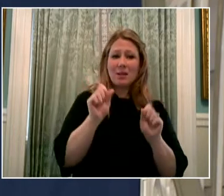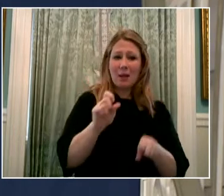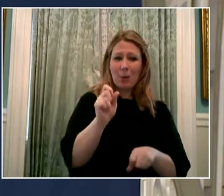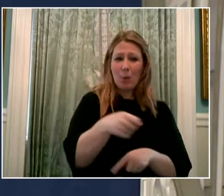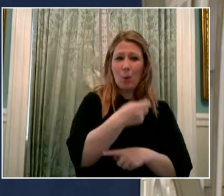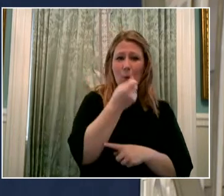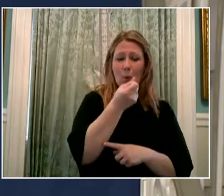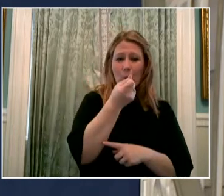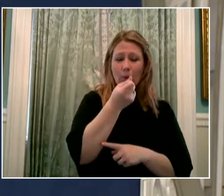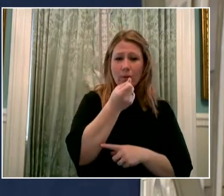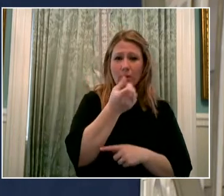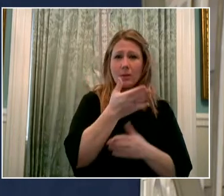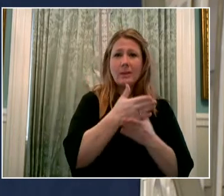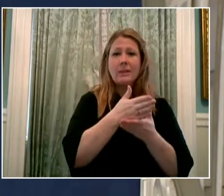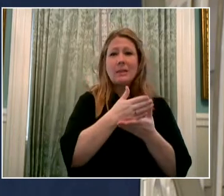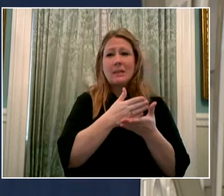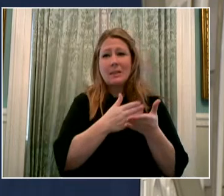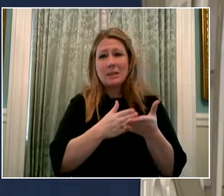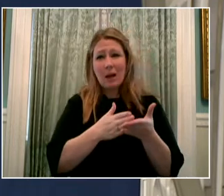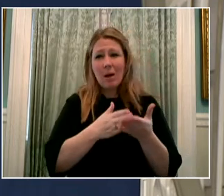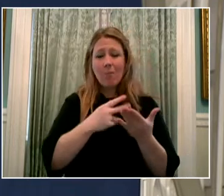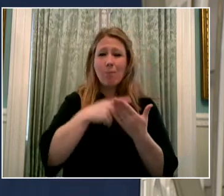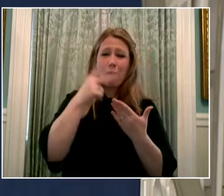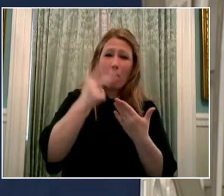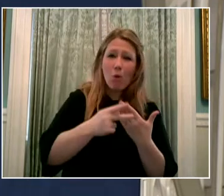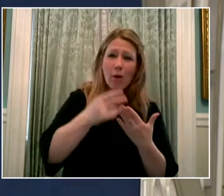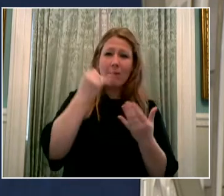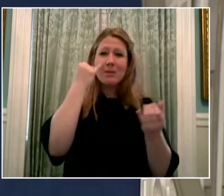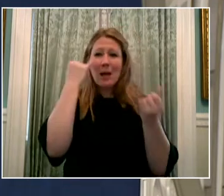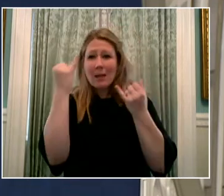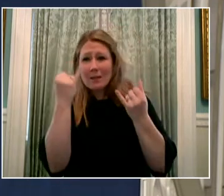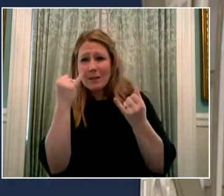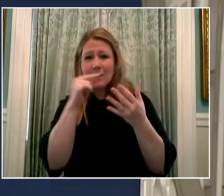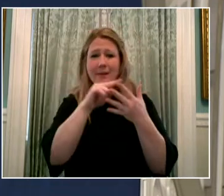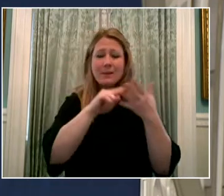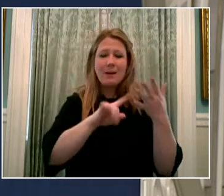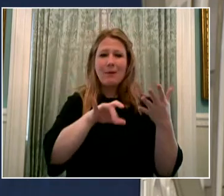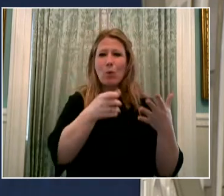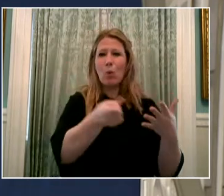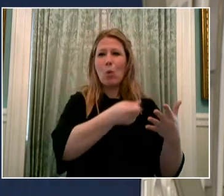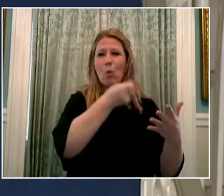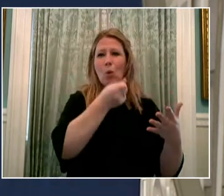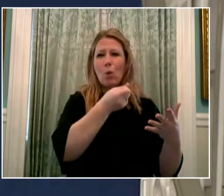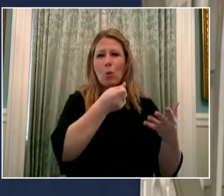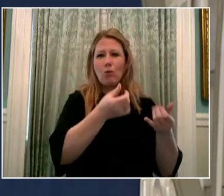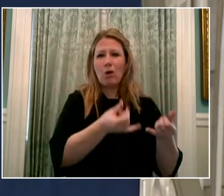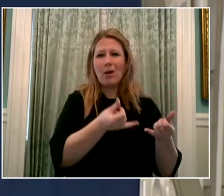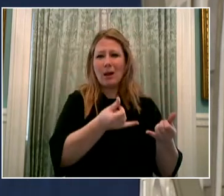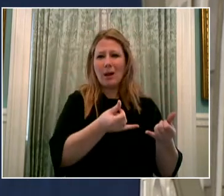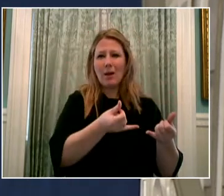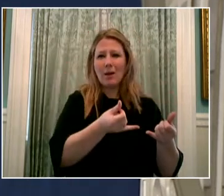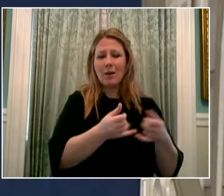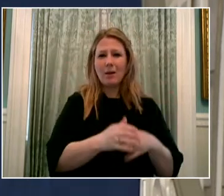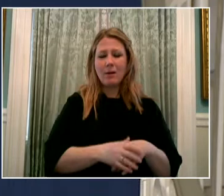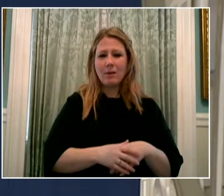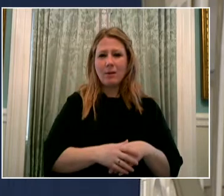we cannot do it right now because of where we are right now. And this is like a